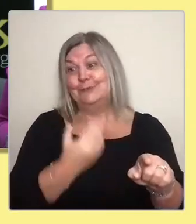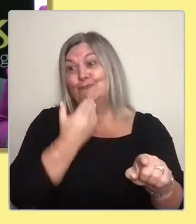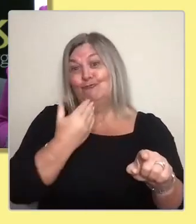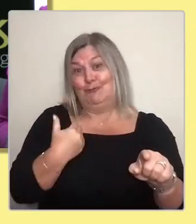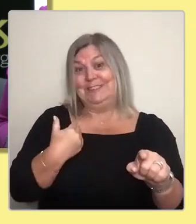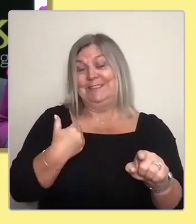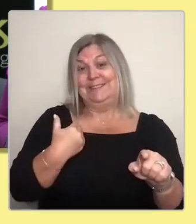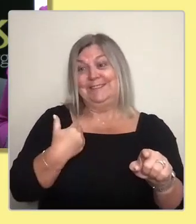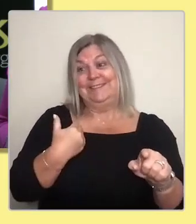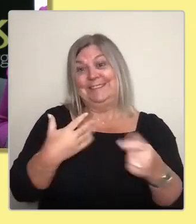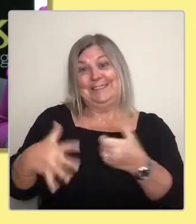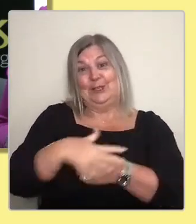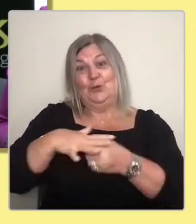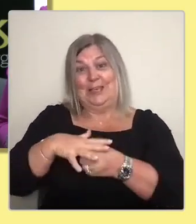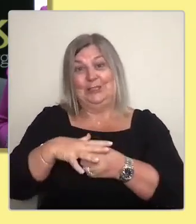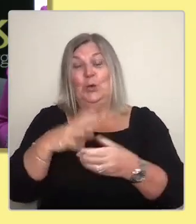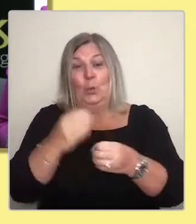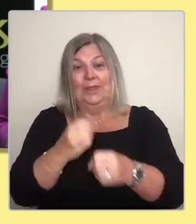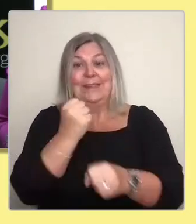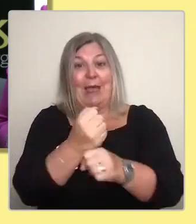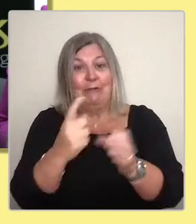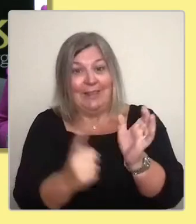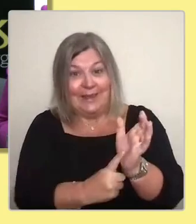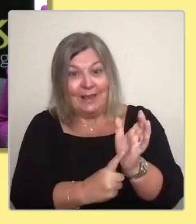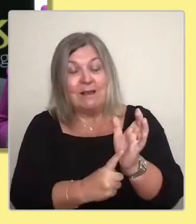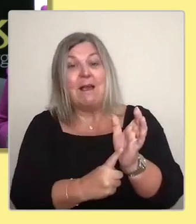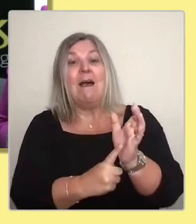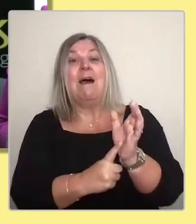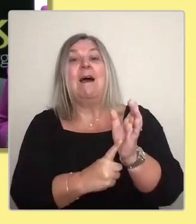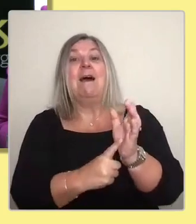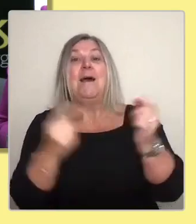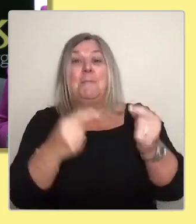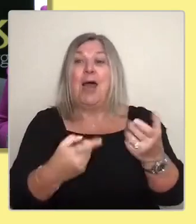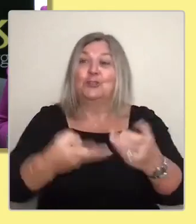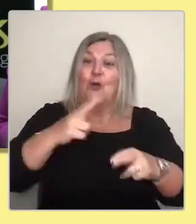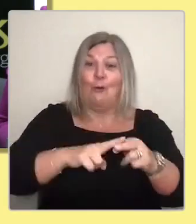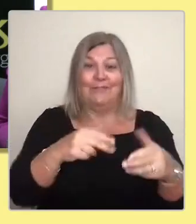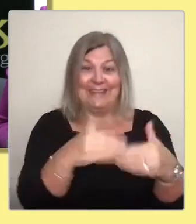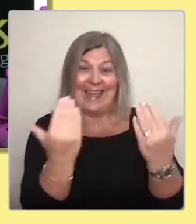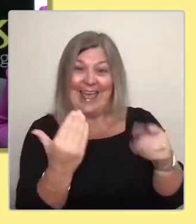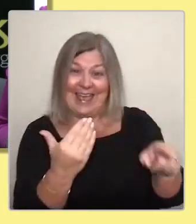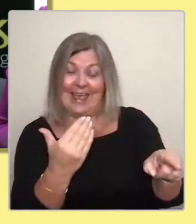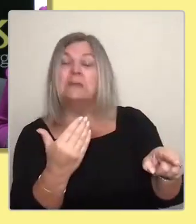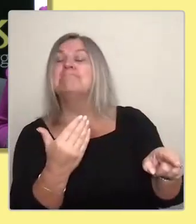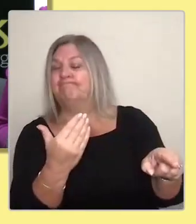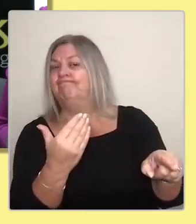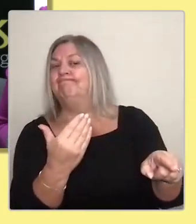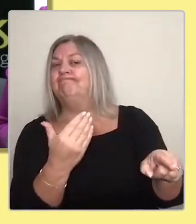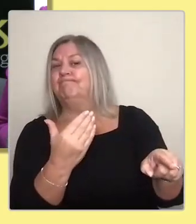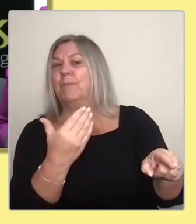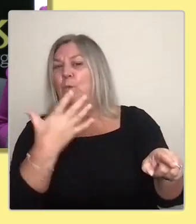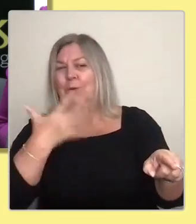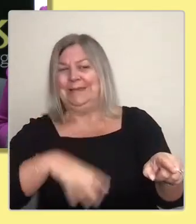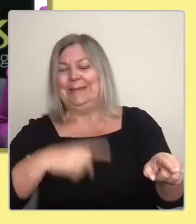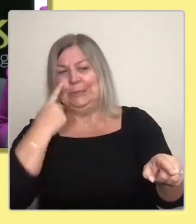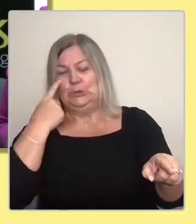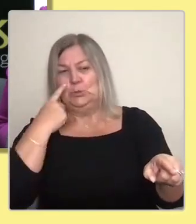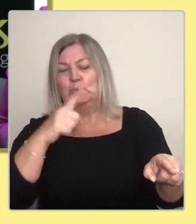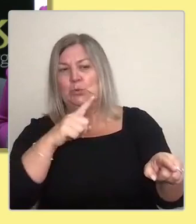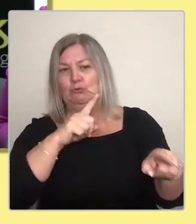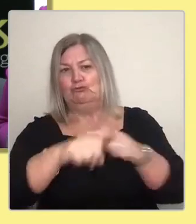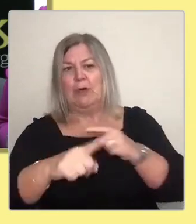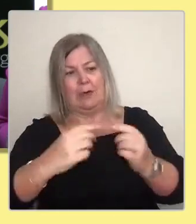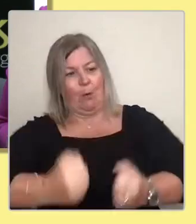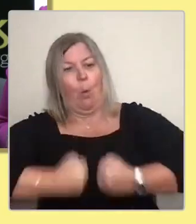reminds us we need our own public broadcaster, and I would resist any privatisation of the likes of Channel 4 as well, I should say. But let's